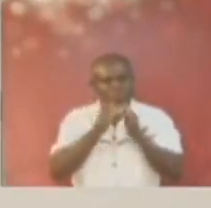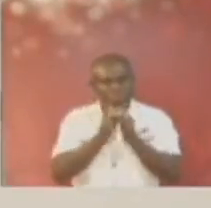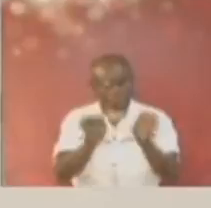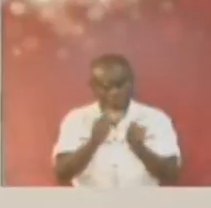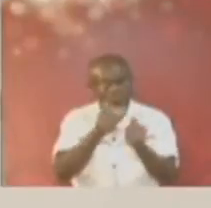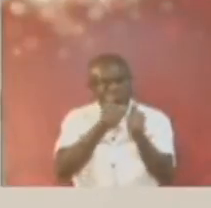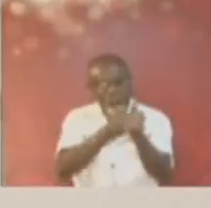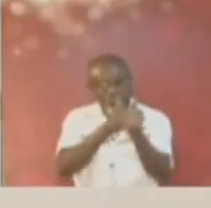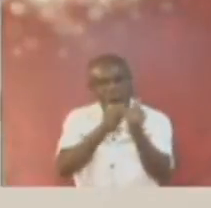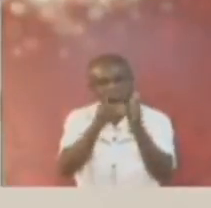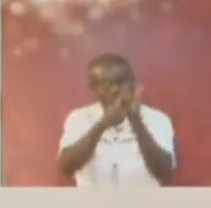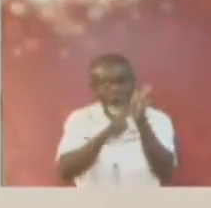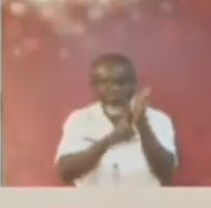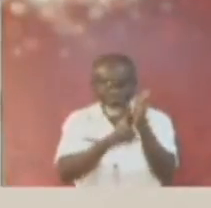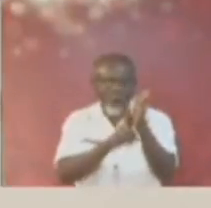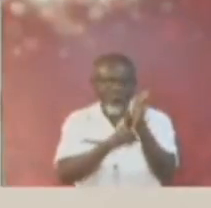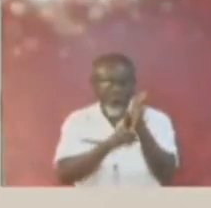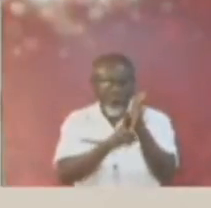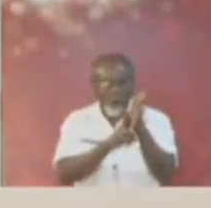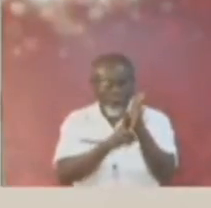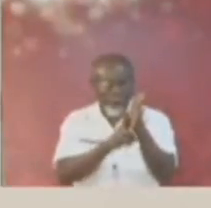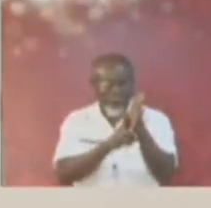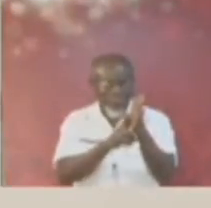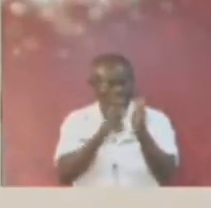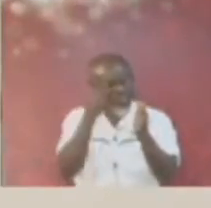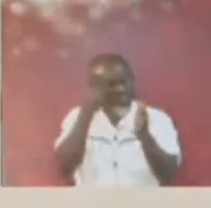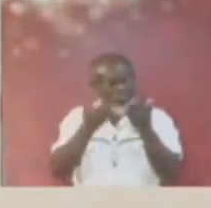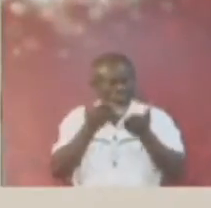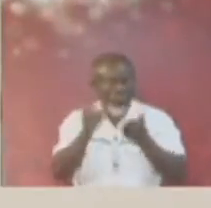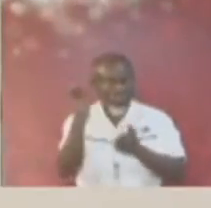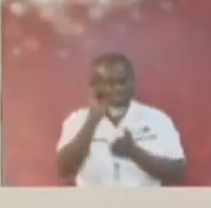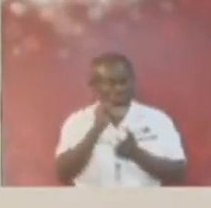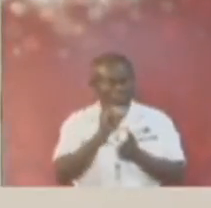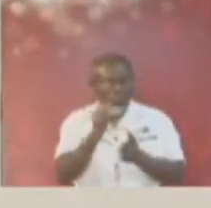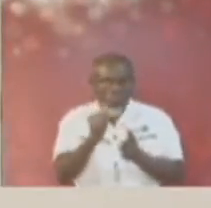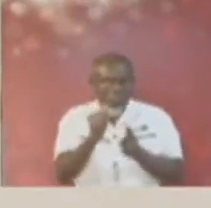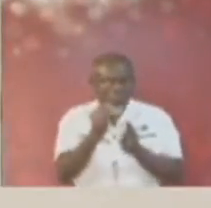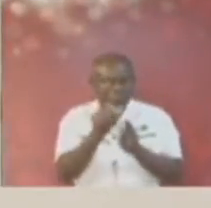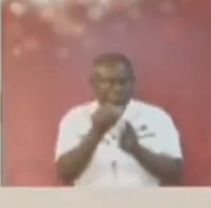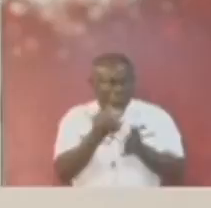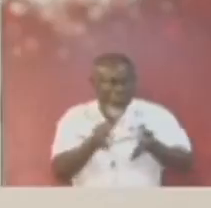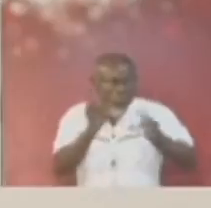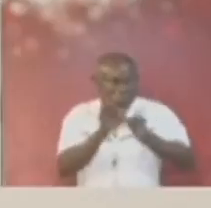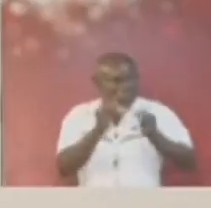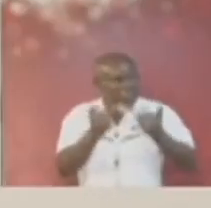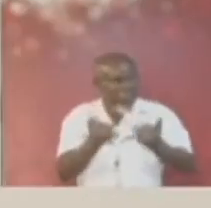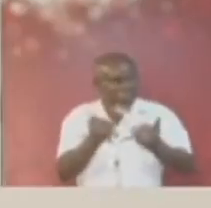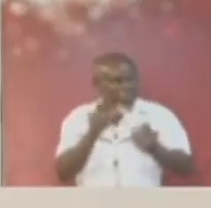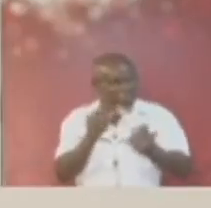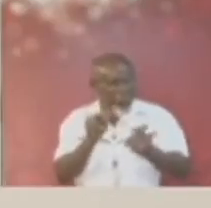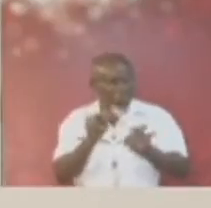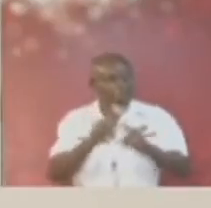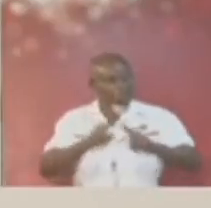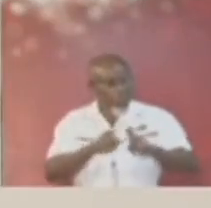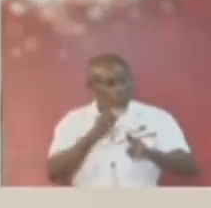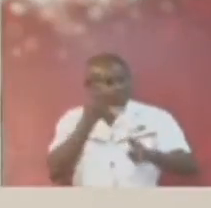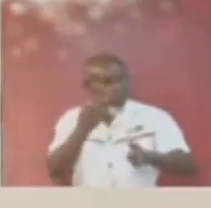encourage that. So a percentage isn't perhaps the most useful thing. Most useful outcome is the